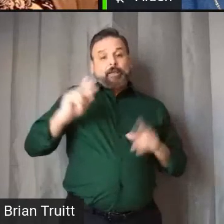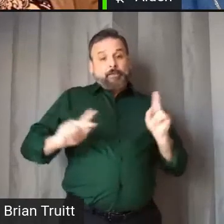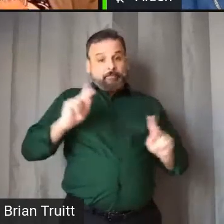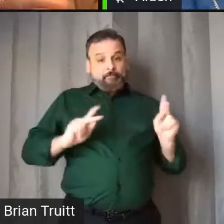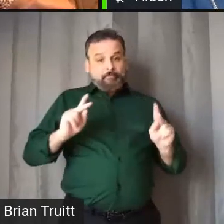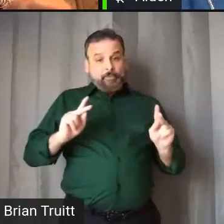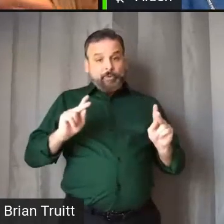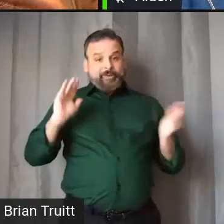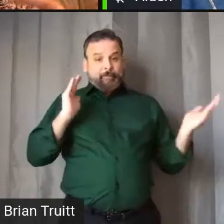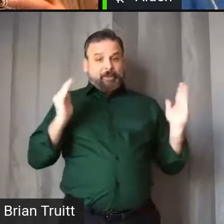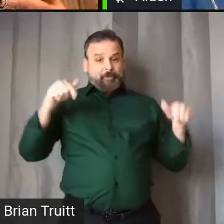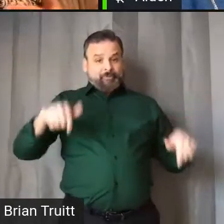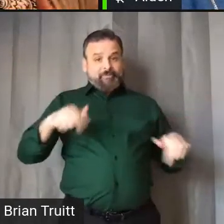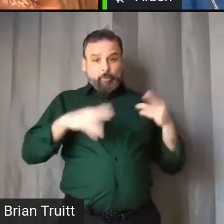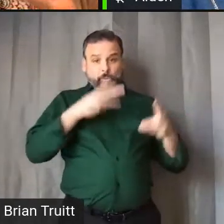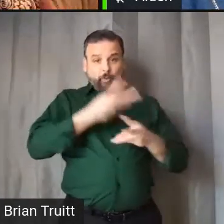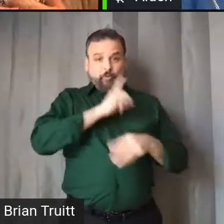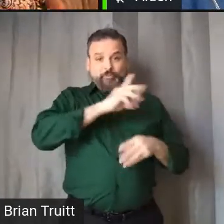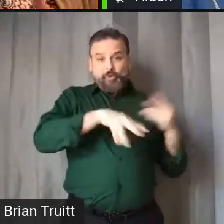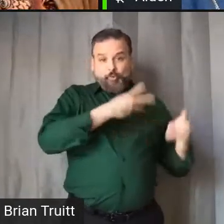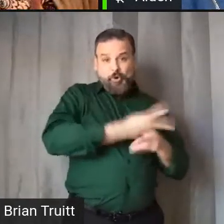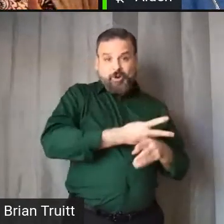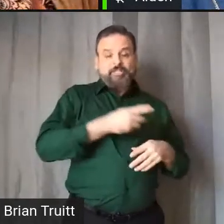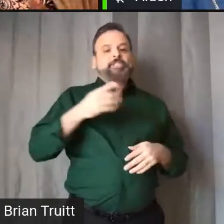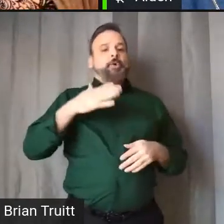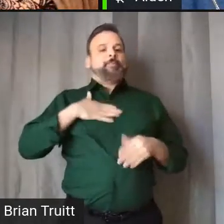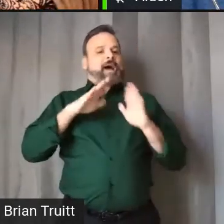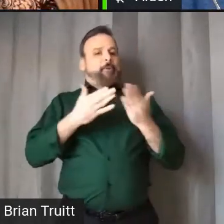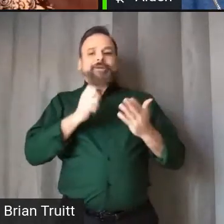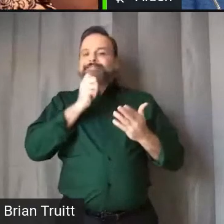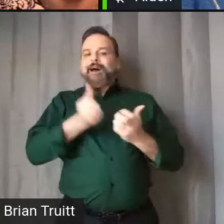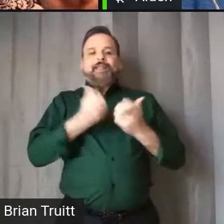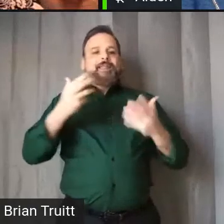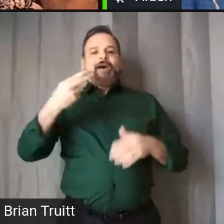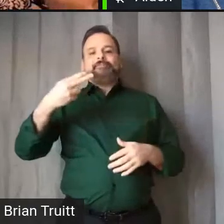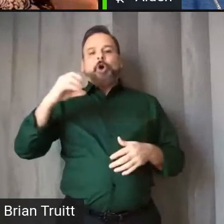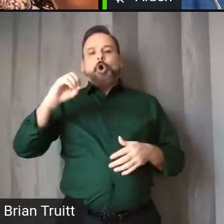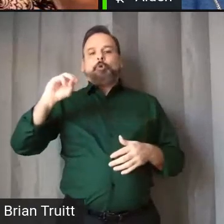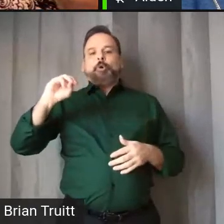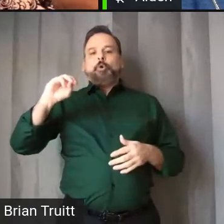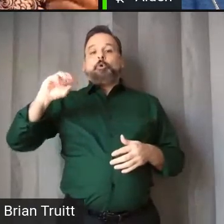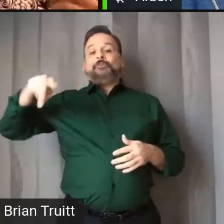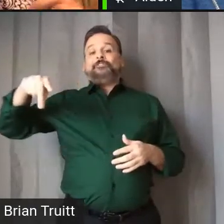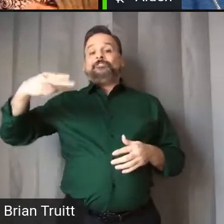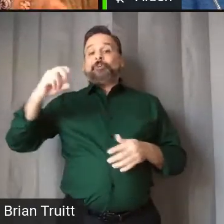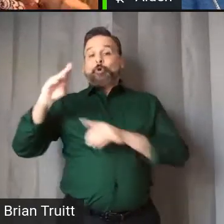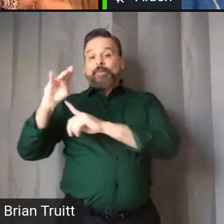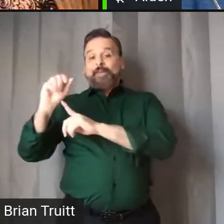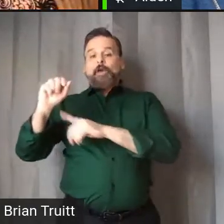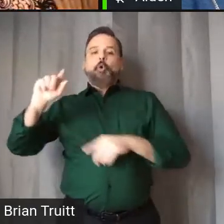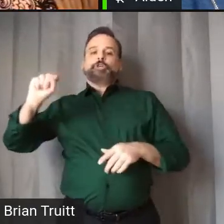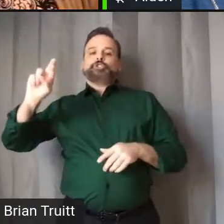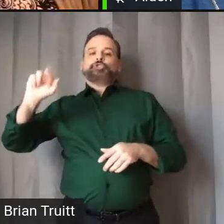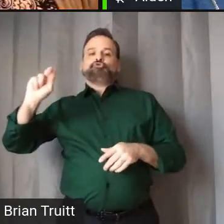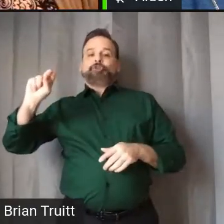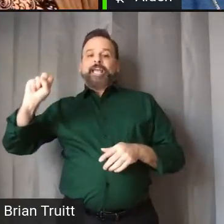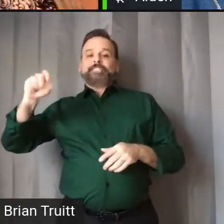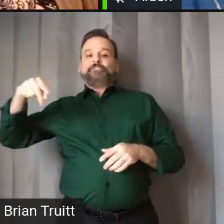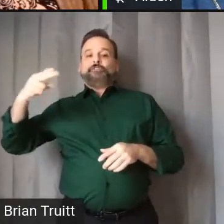not really a lot of, you know, homophobia or transphobia or anything in these books. But there's like, so I tried to include some little things. So like her best